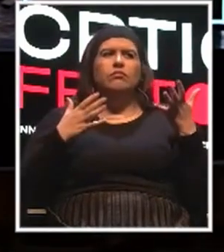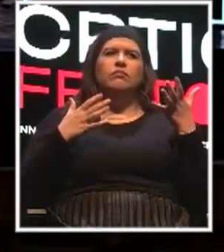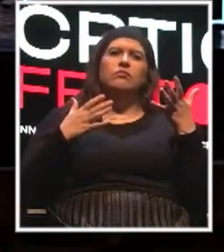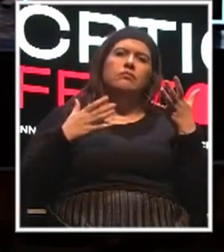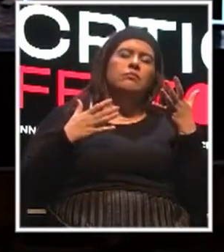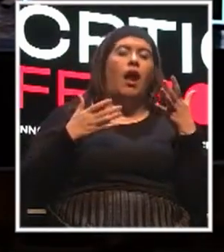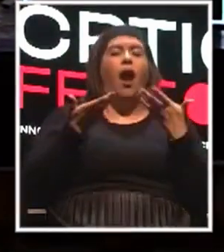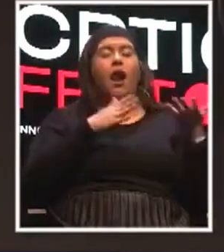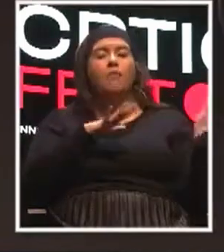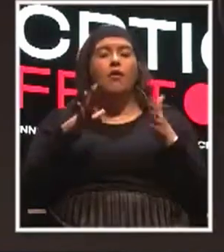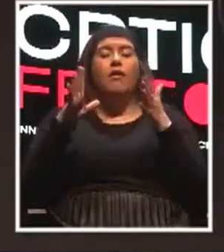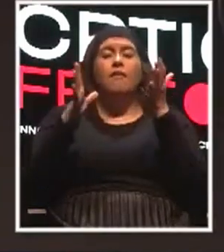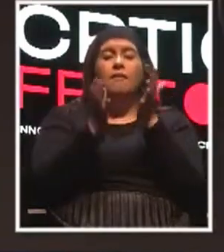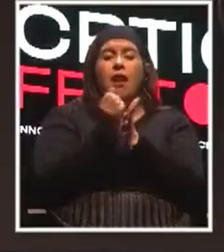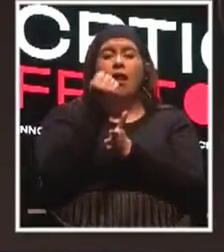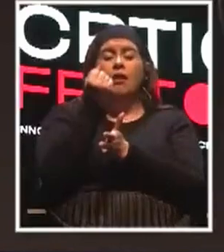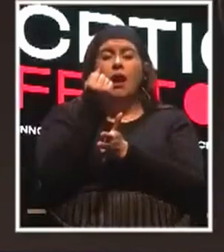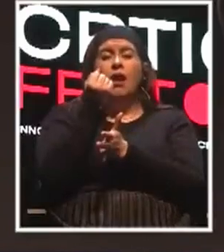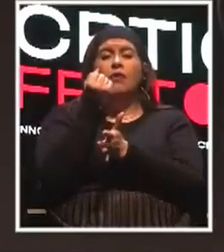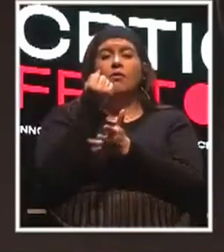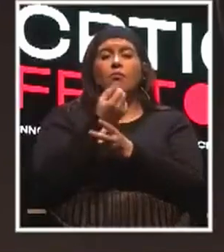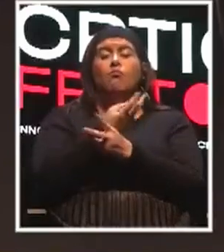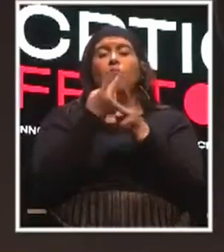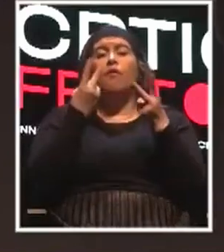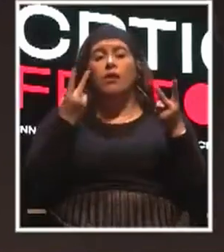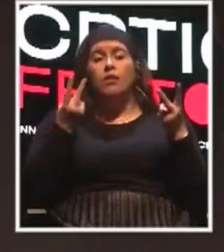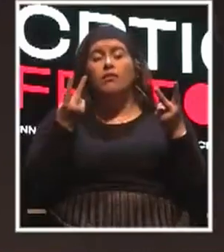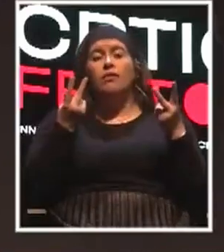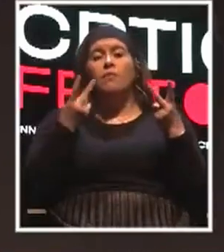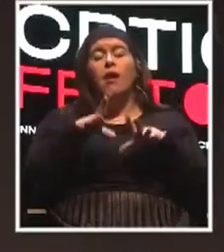deeper engagement like we did with this. It's a question,